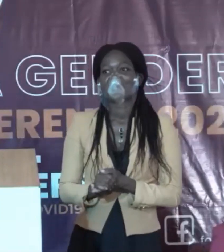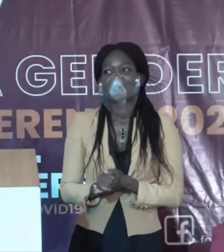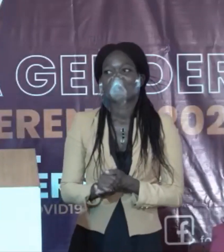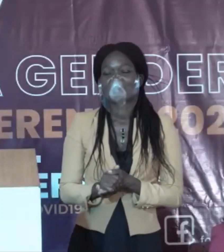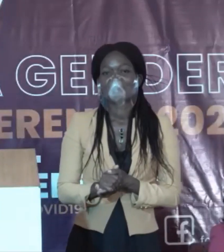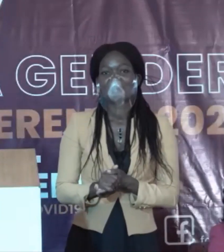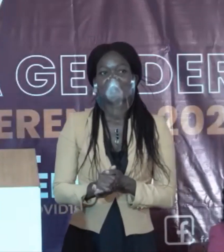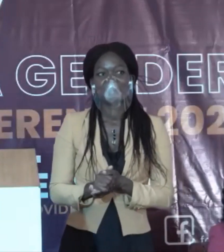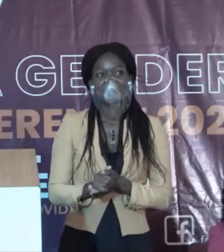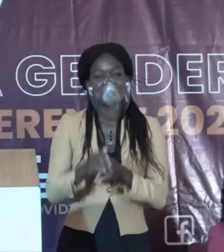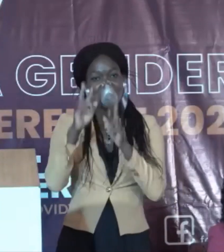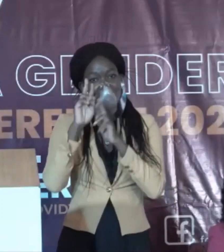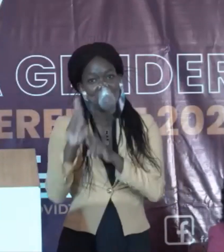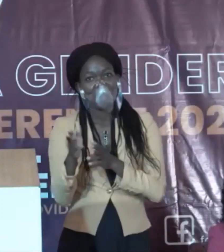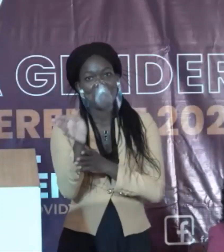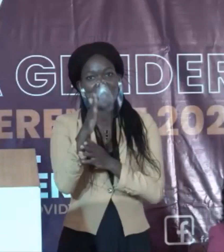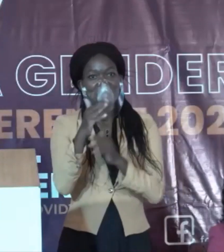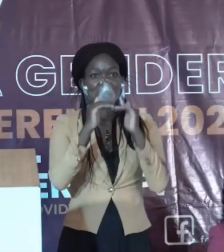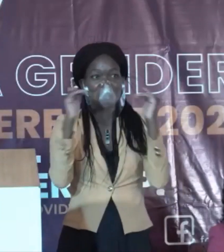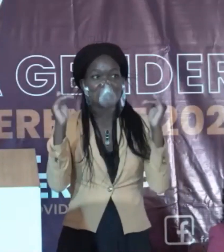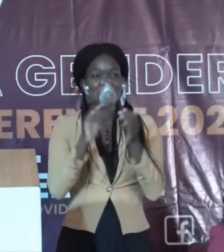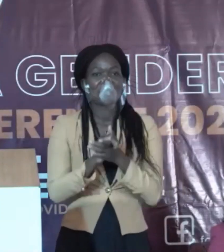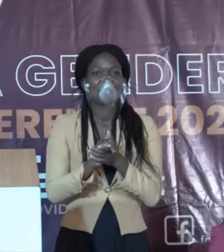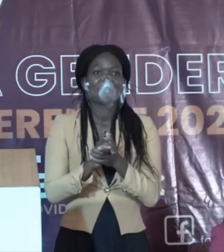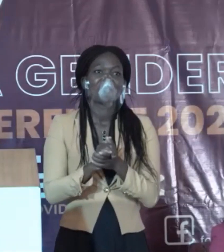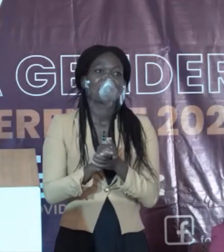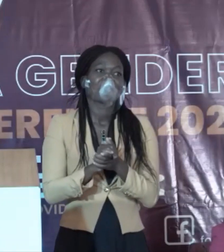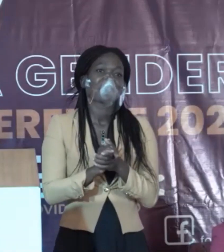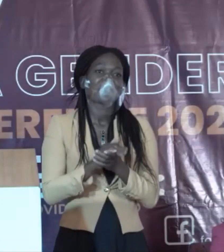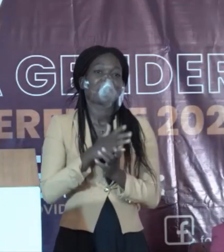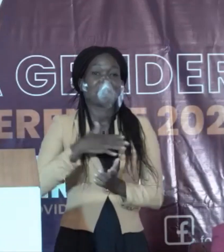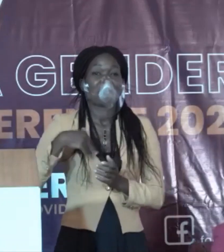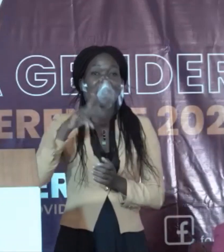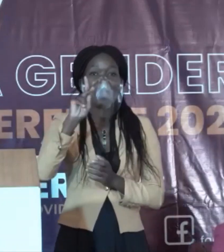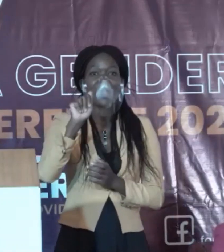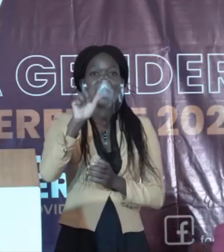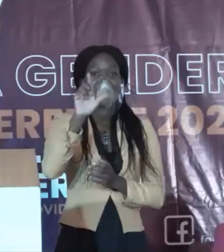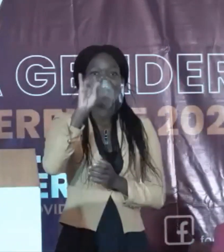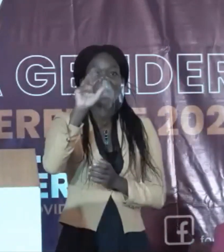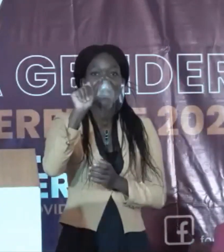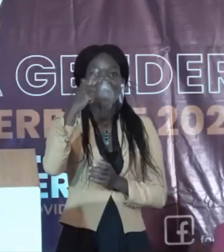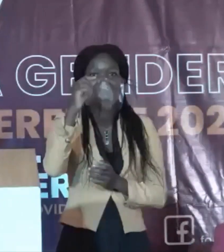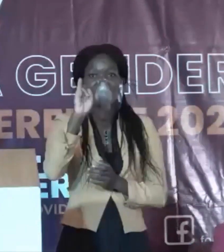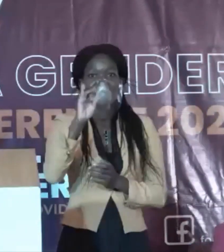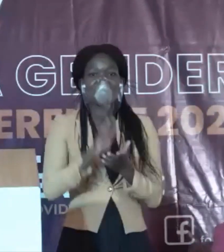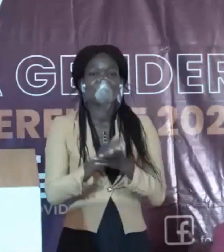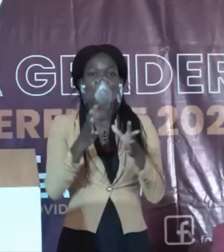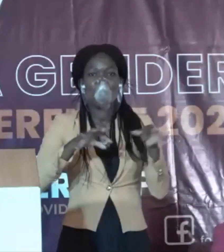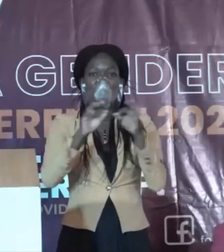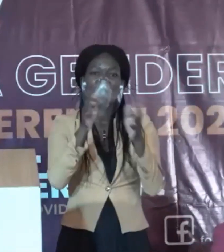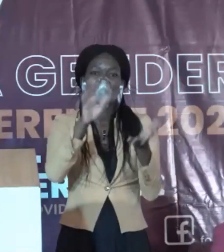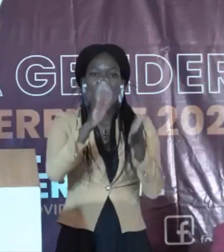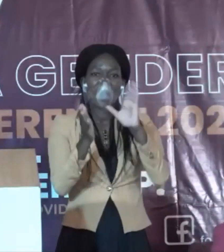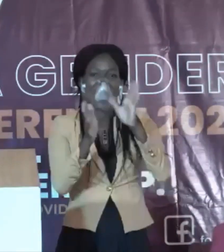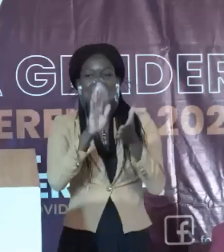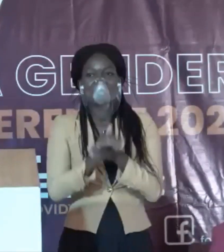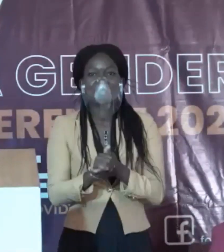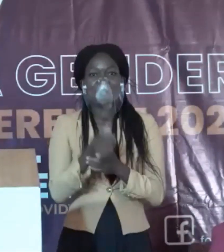Dear Honorable Minister of Gender, Dr. Patricia Cagliati, Conference Organizers for